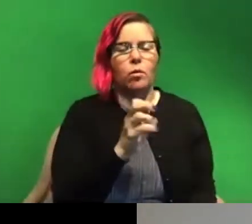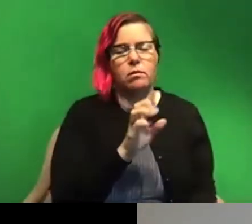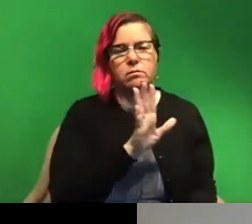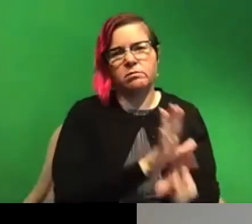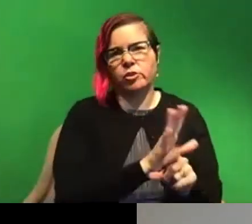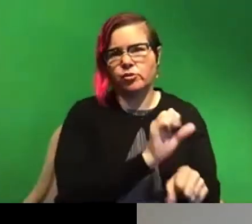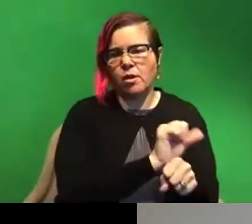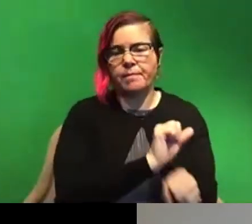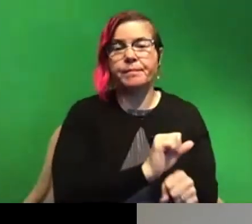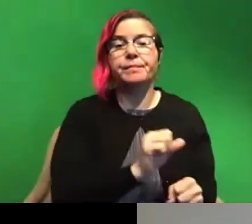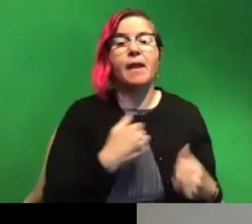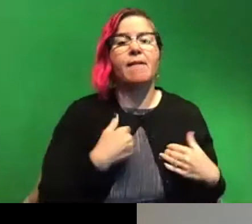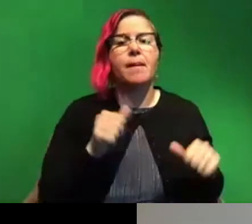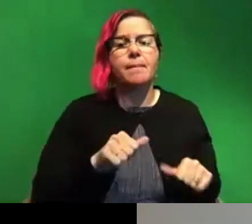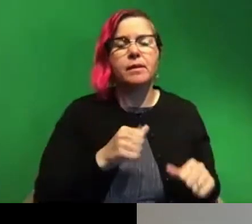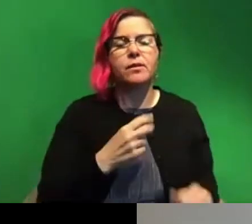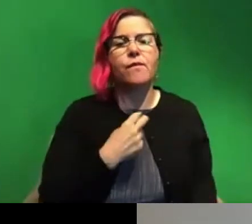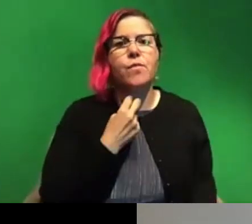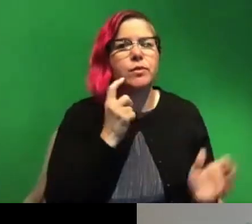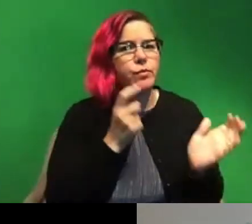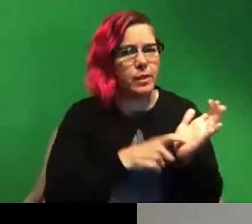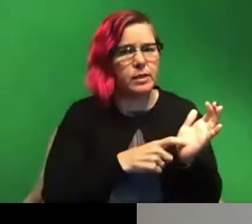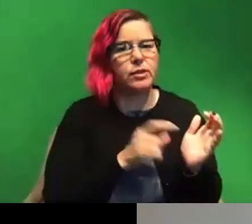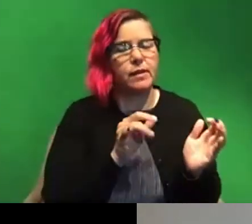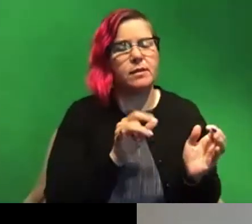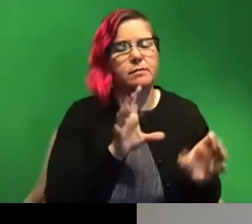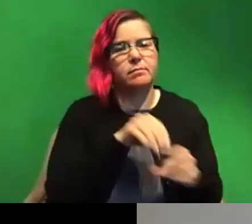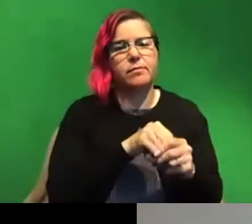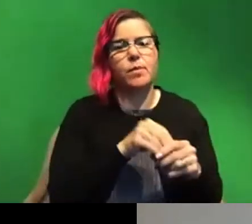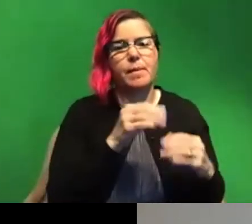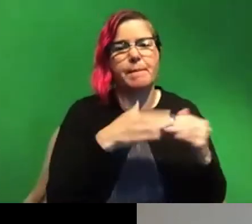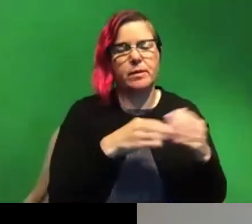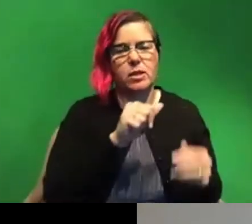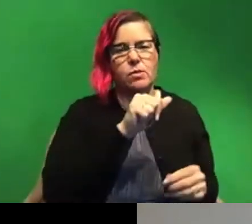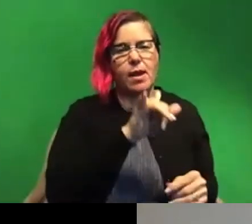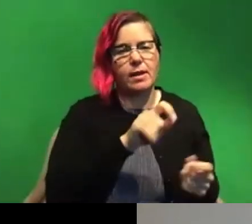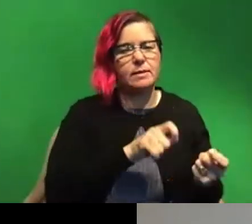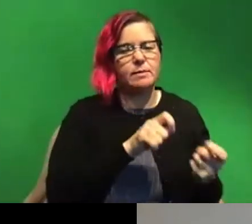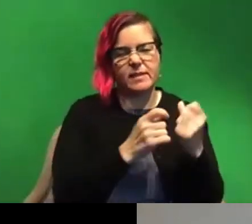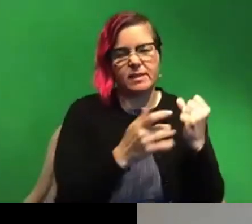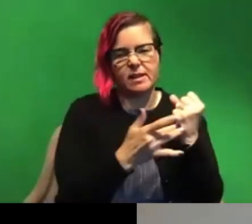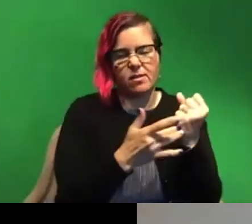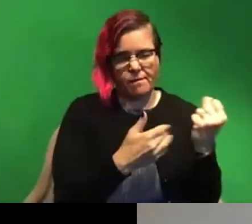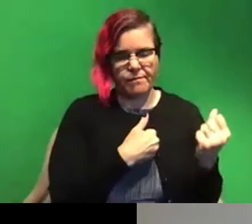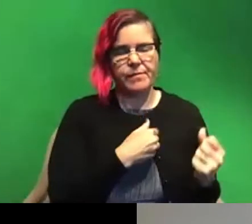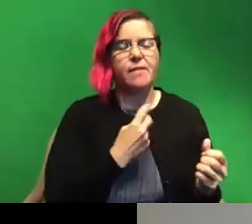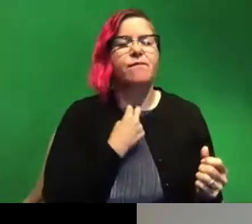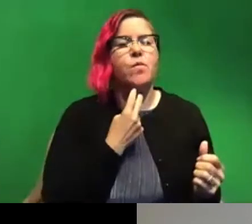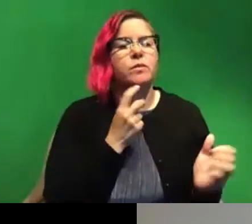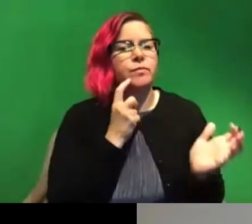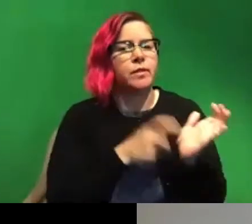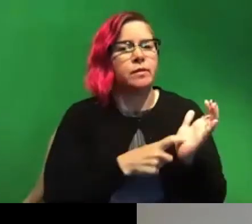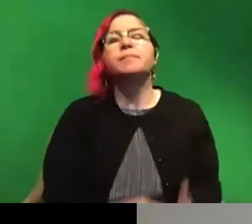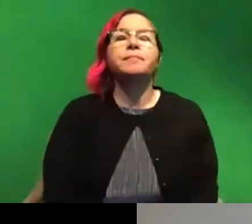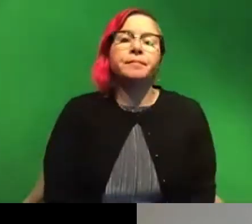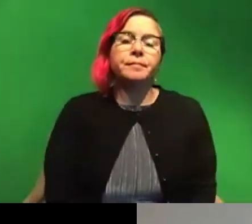so it has the ability, of course, voice recognition. That's a part of what's built into AI and certain AI technologies now.